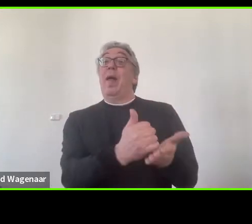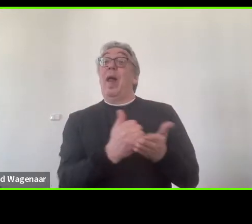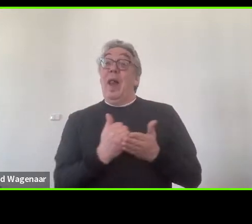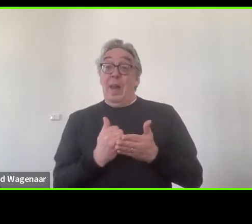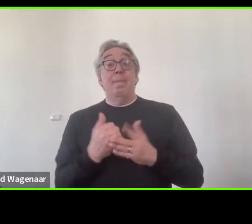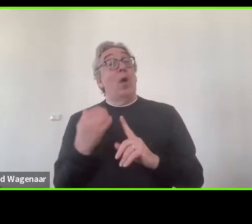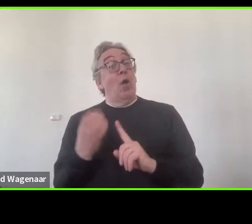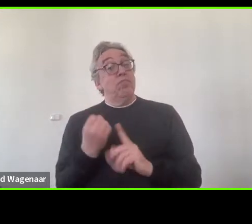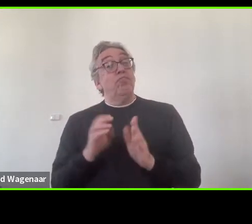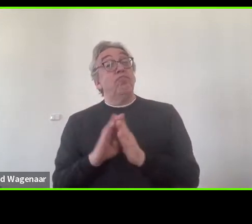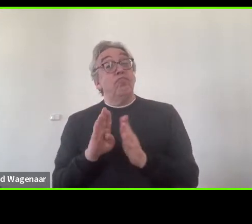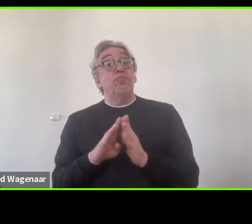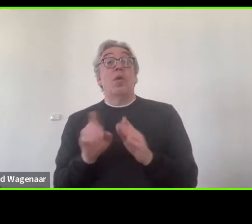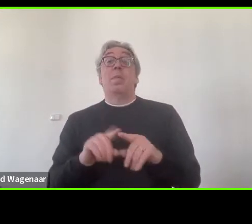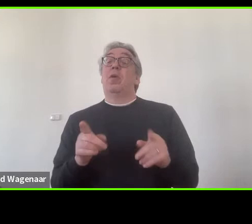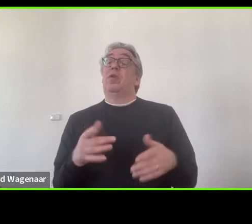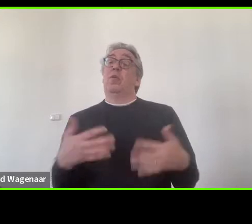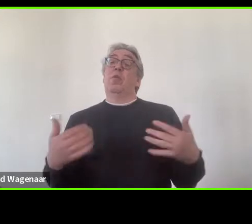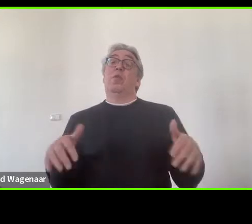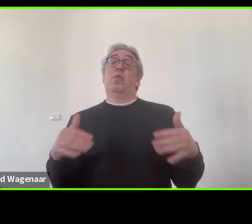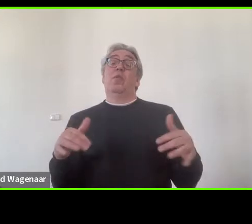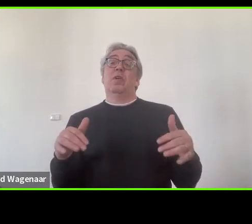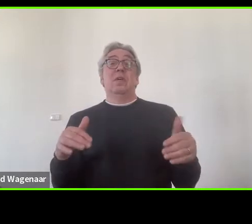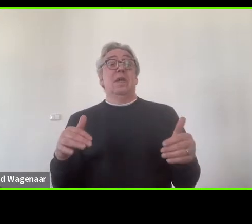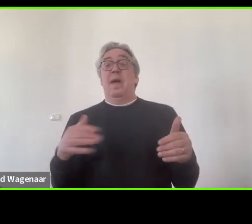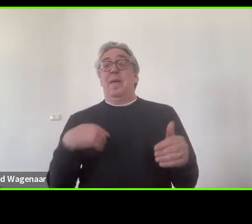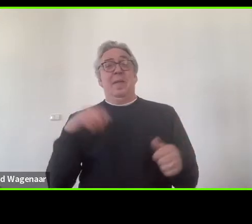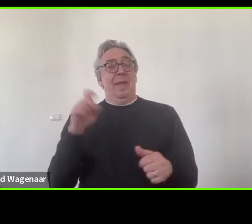The impact of the COVID-19